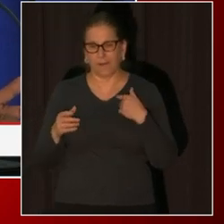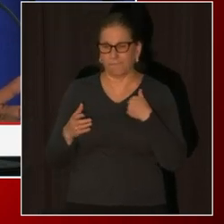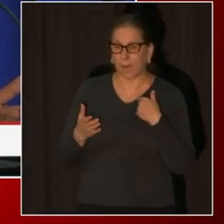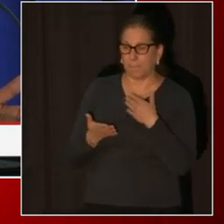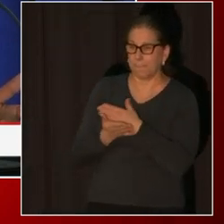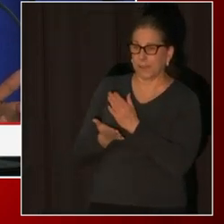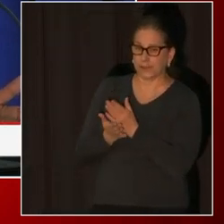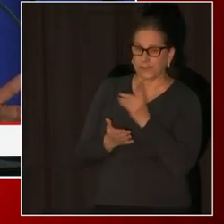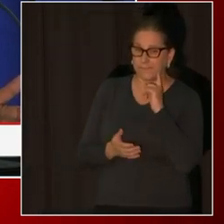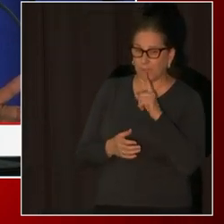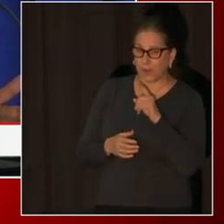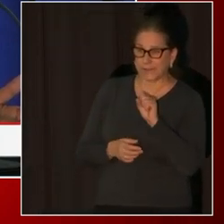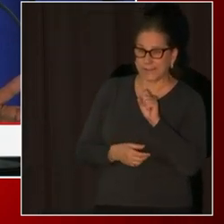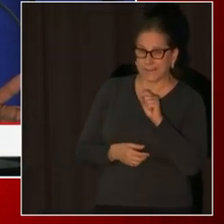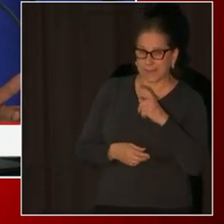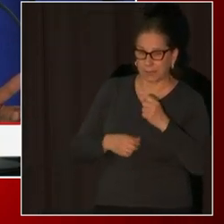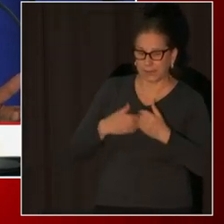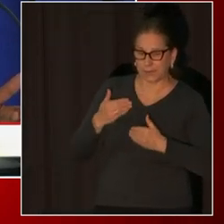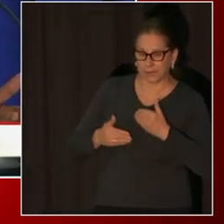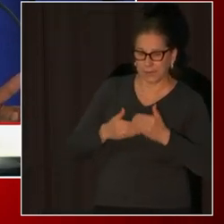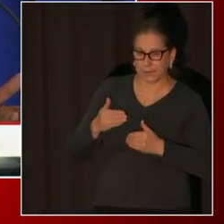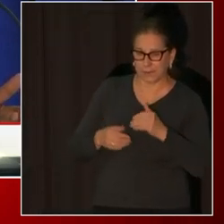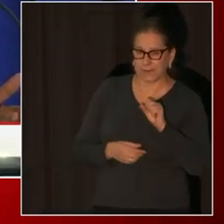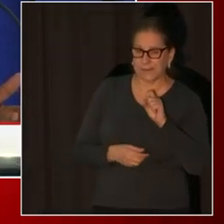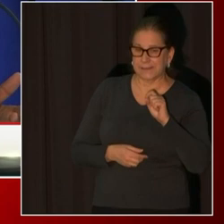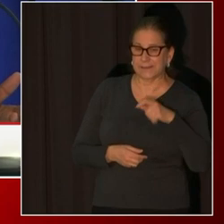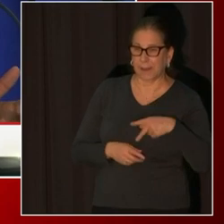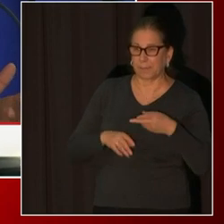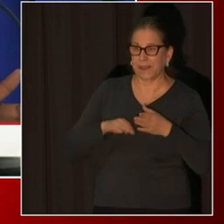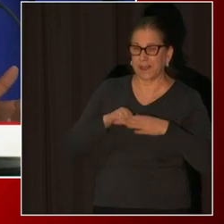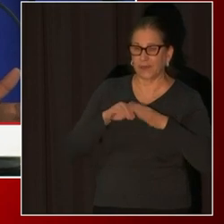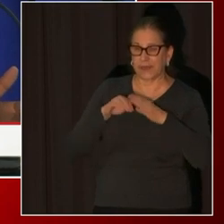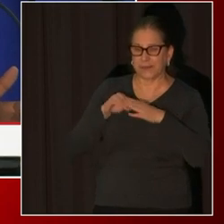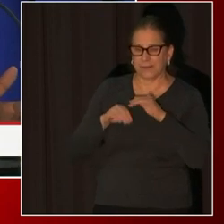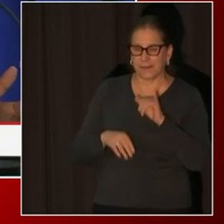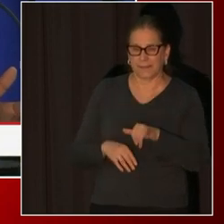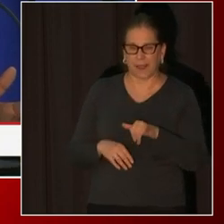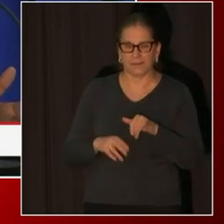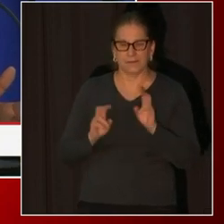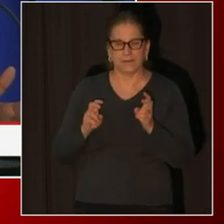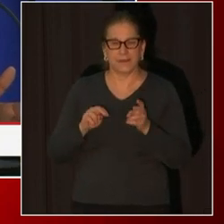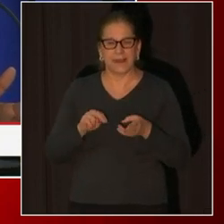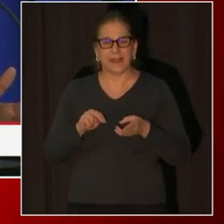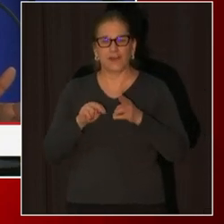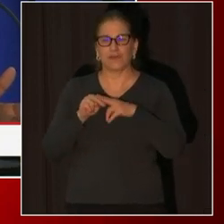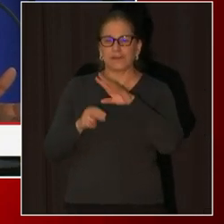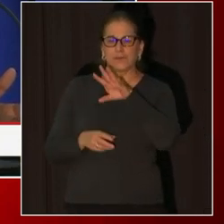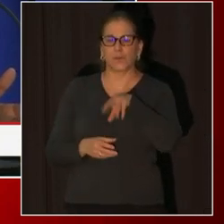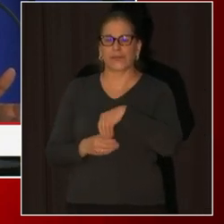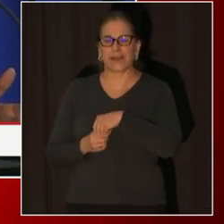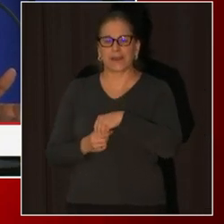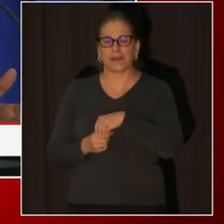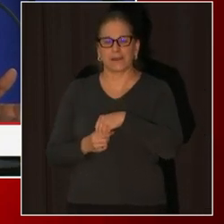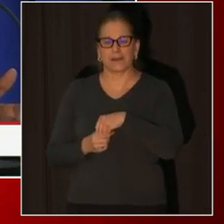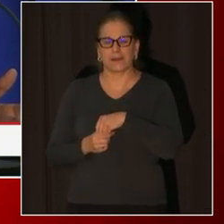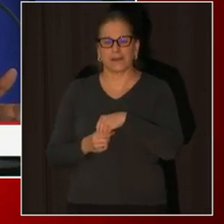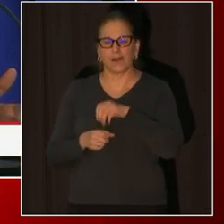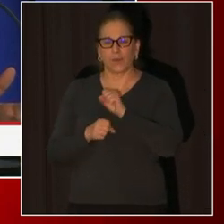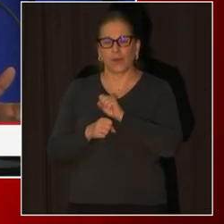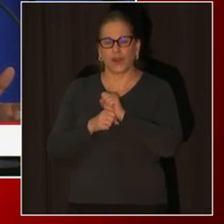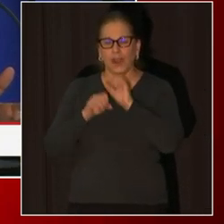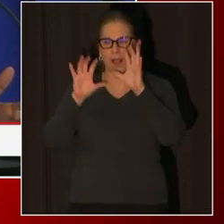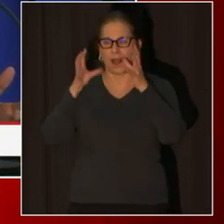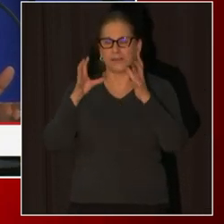to budget for. Step increases, which are increases within a given classification for a given employee that is